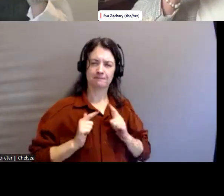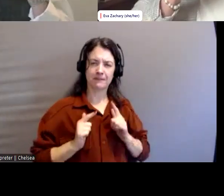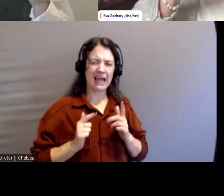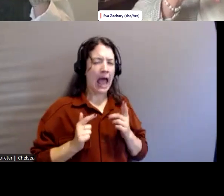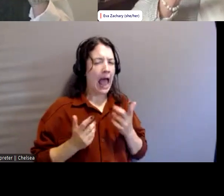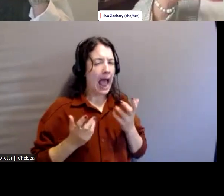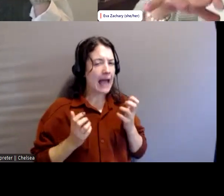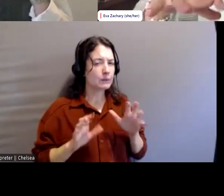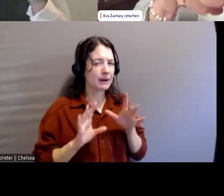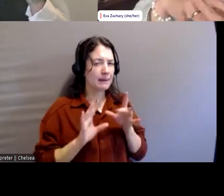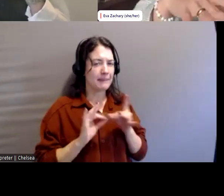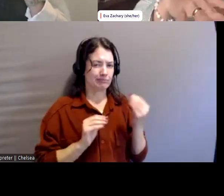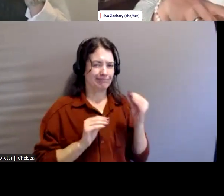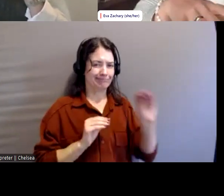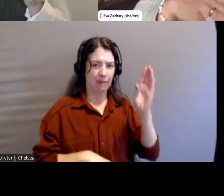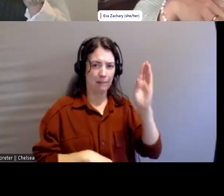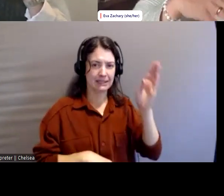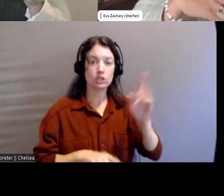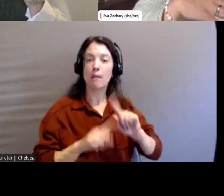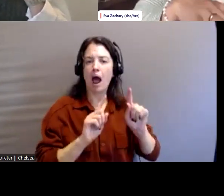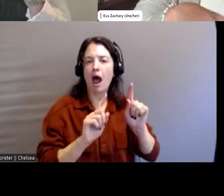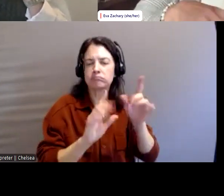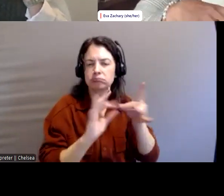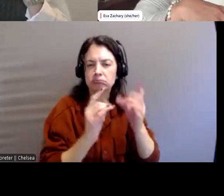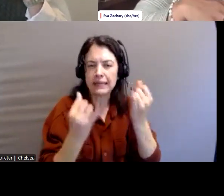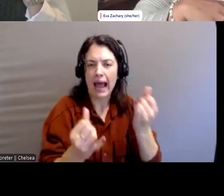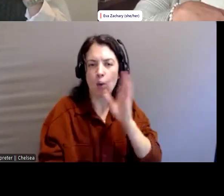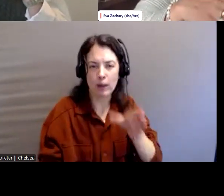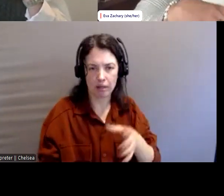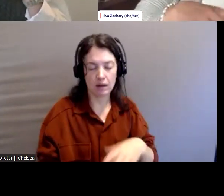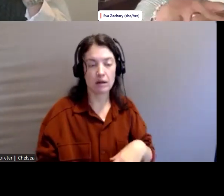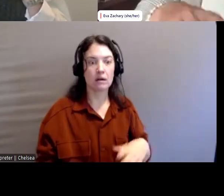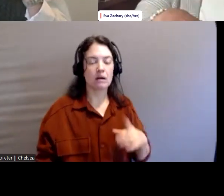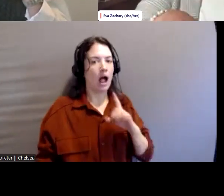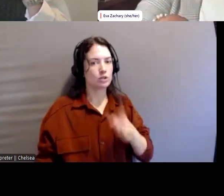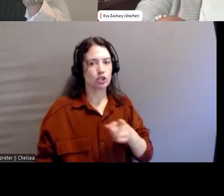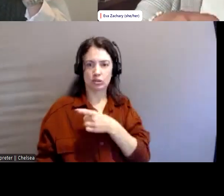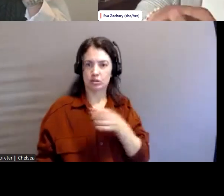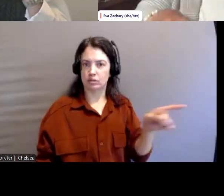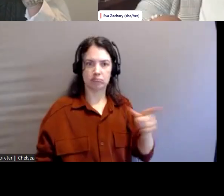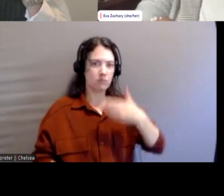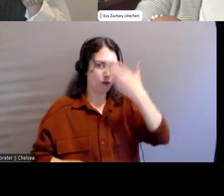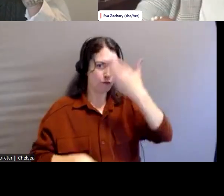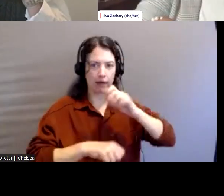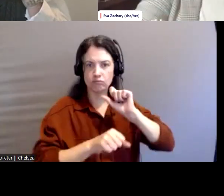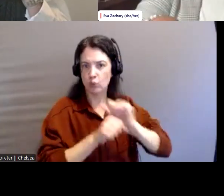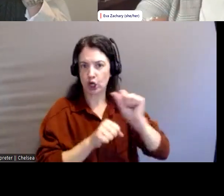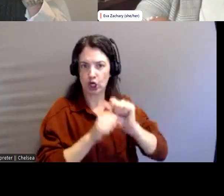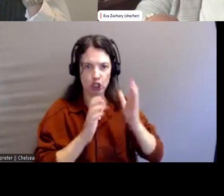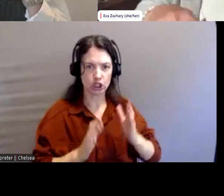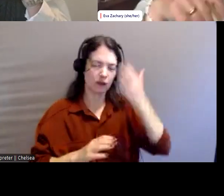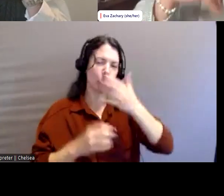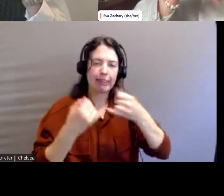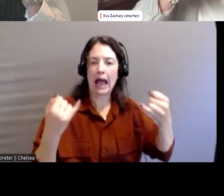in my presentation, but I'm going to touch on this now because I'm quite sure that we have many frontline service providers present on the call